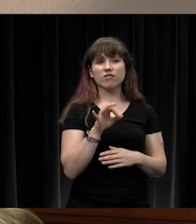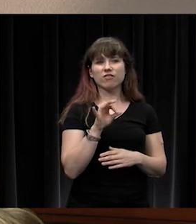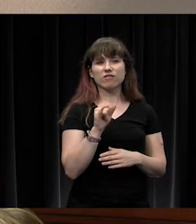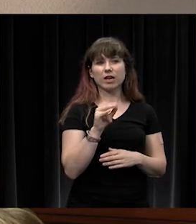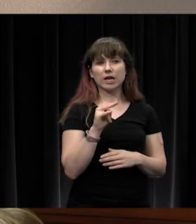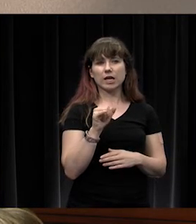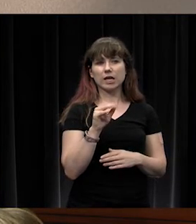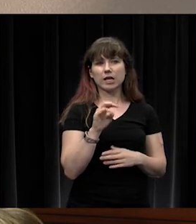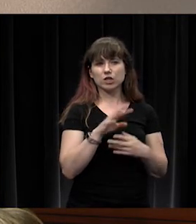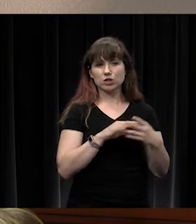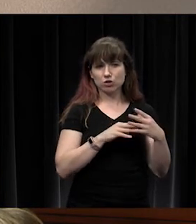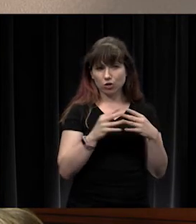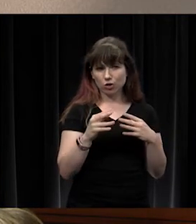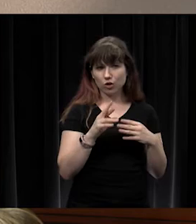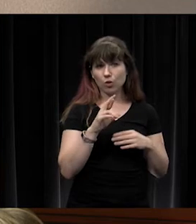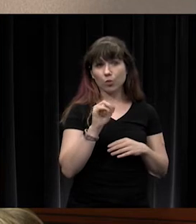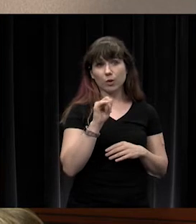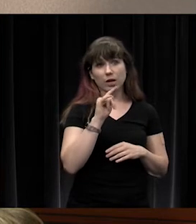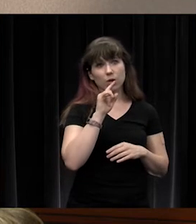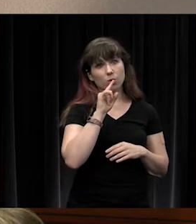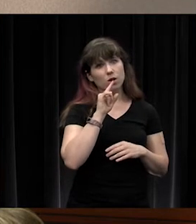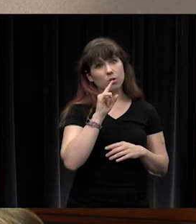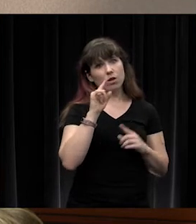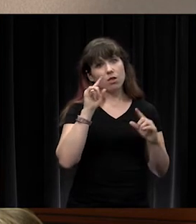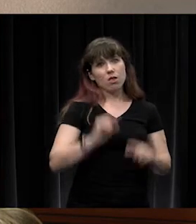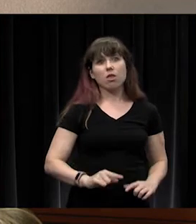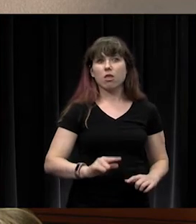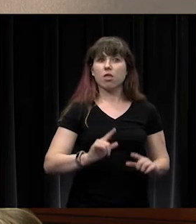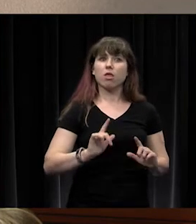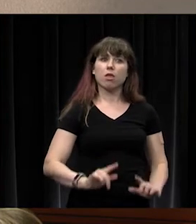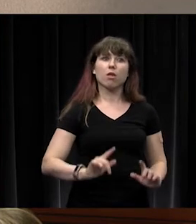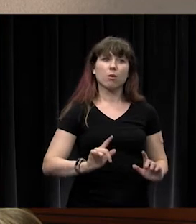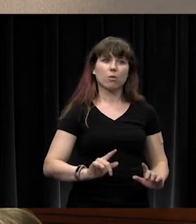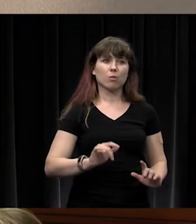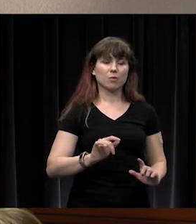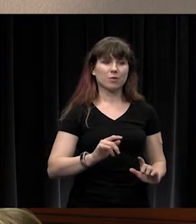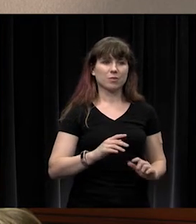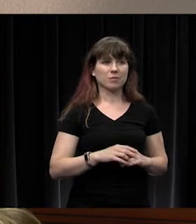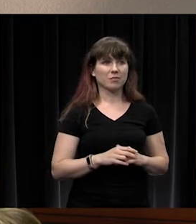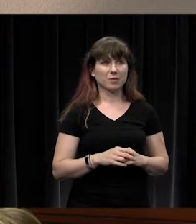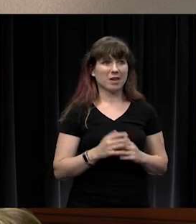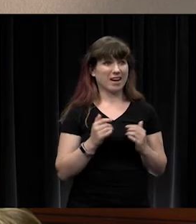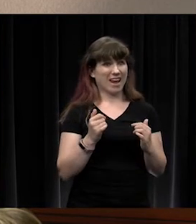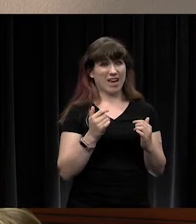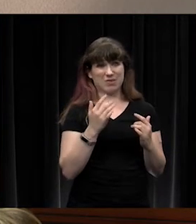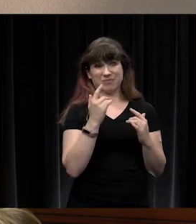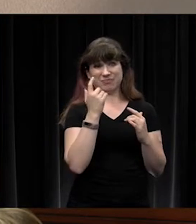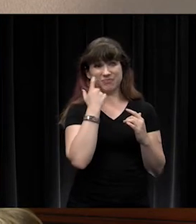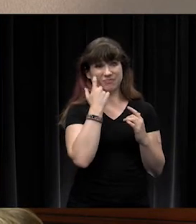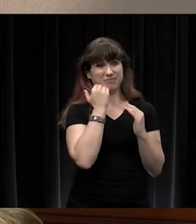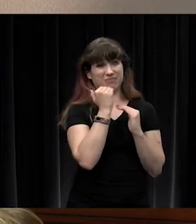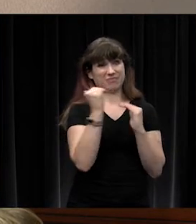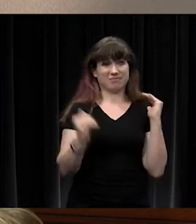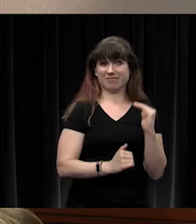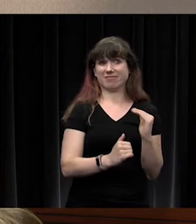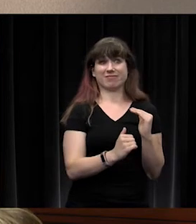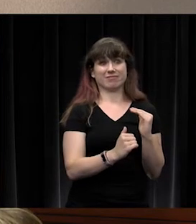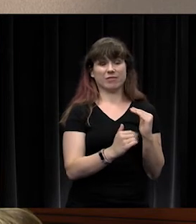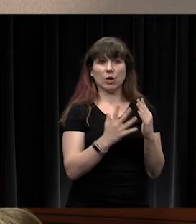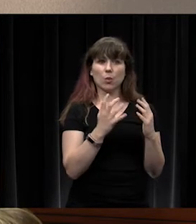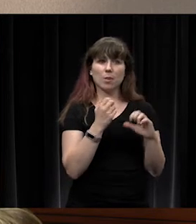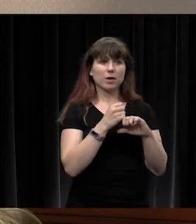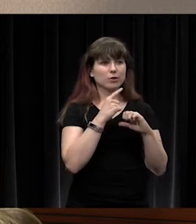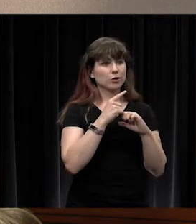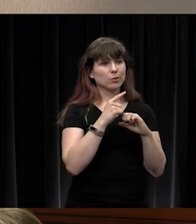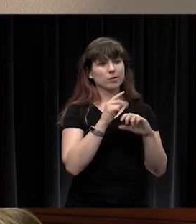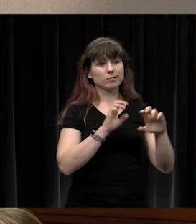are, they were at historical lows in June when we first talked. They were even lower now, and so as a result of that, we want to make sure we evaluate all those